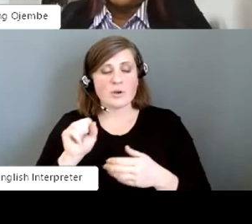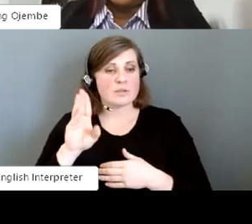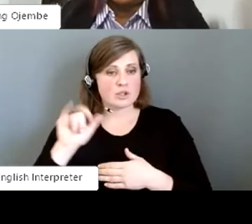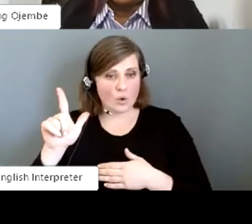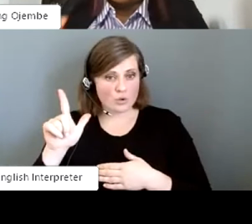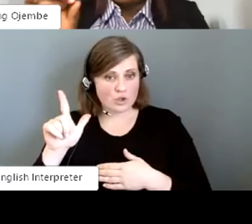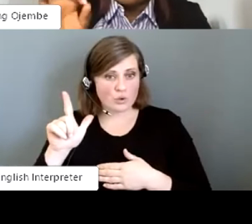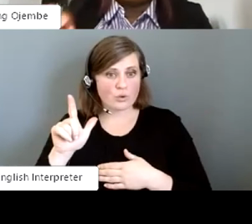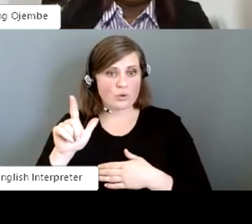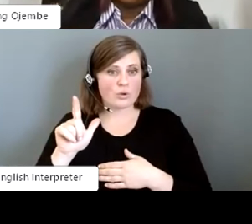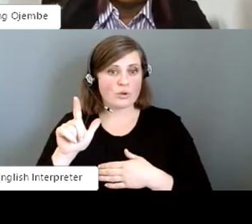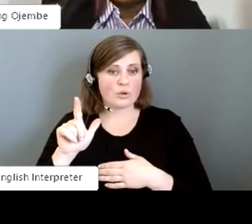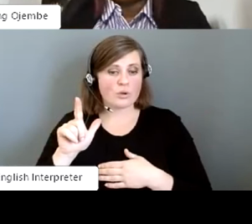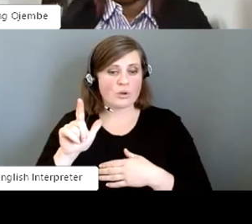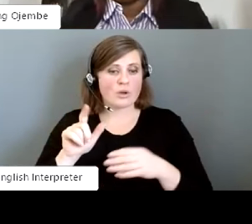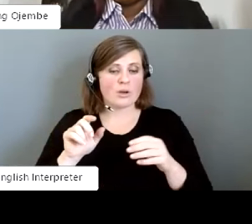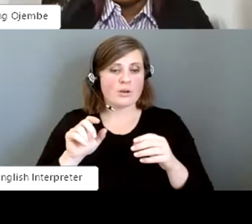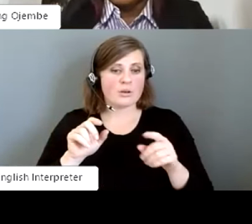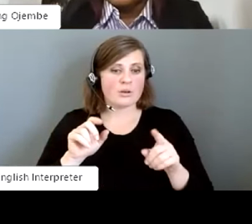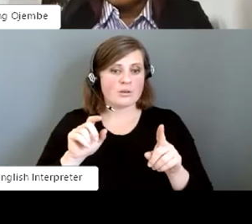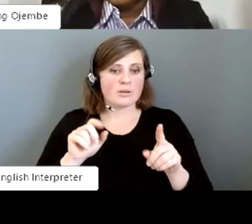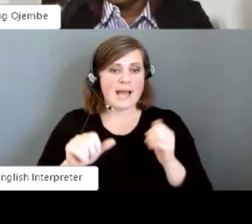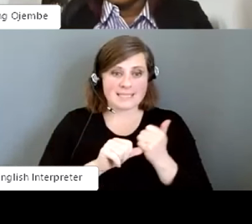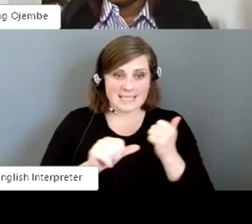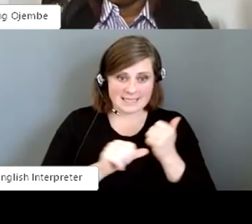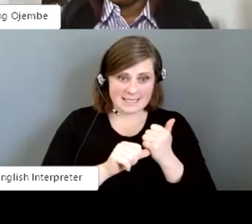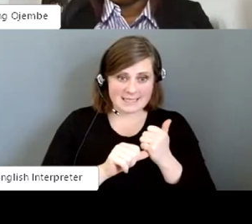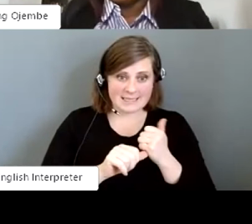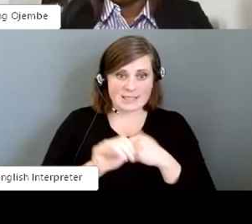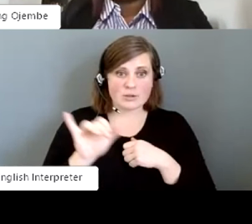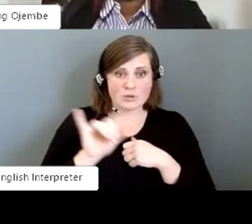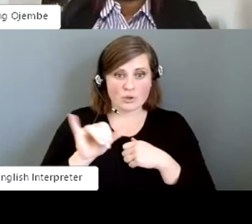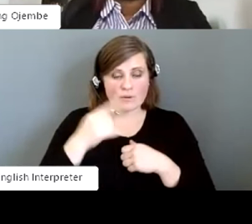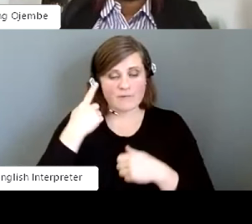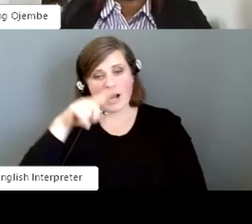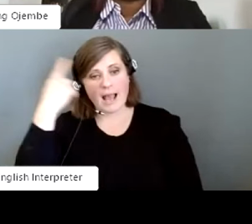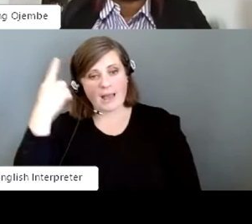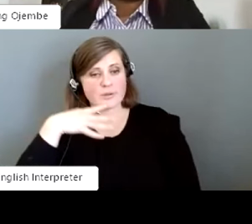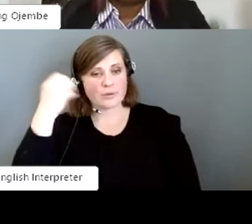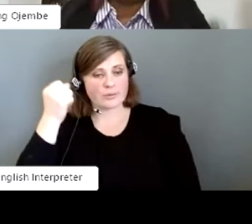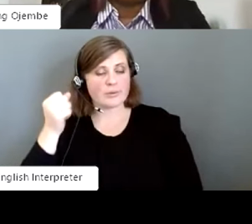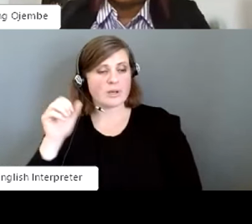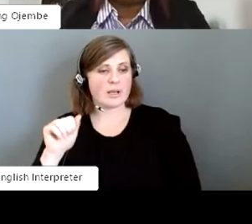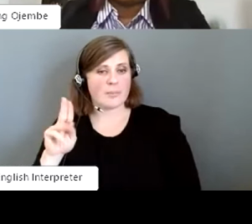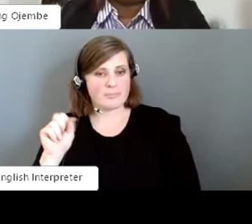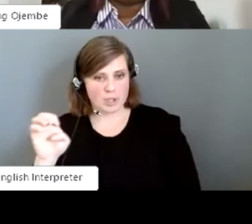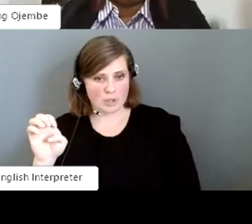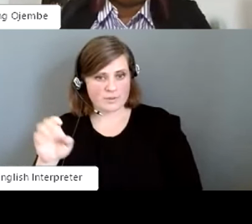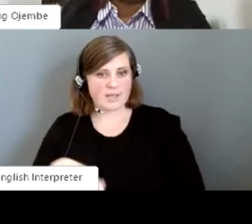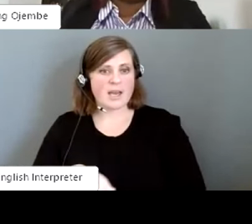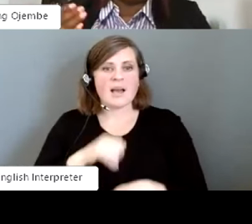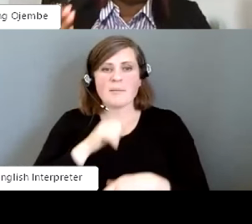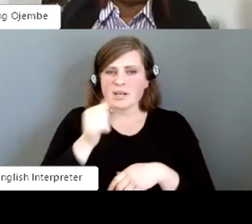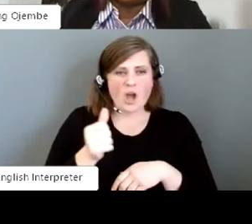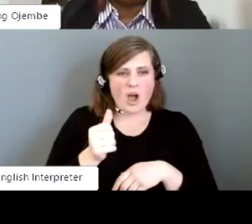and structural forces and systems that contribute to elder abuse among Black seniors, not just on the micro level,